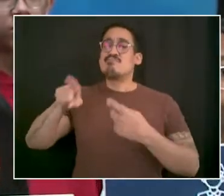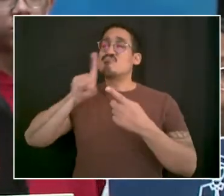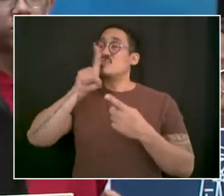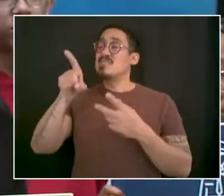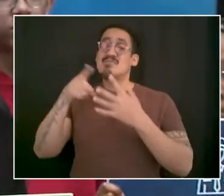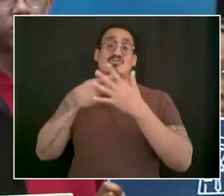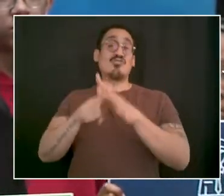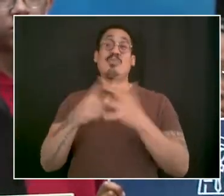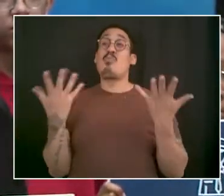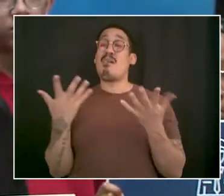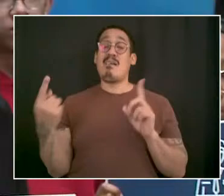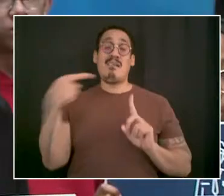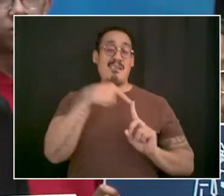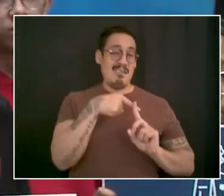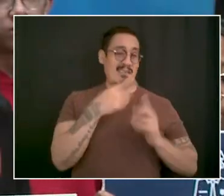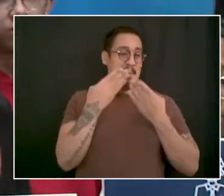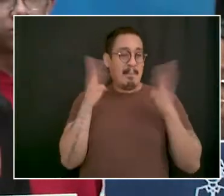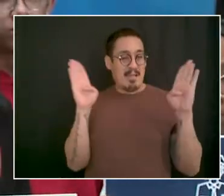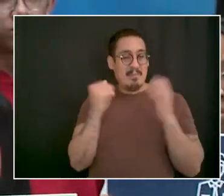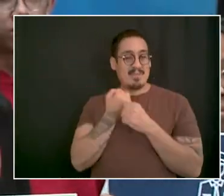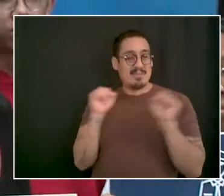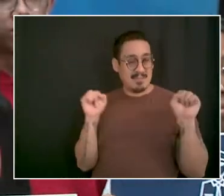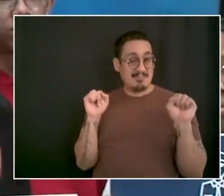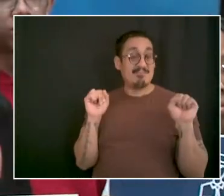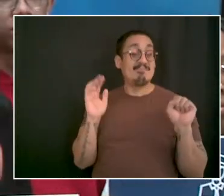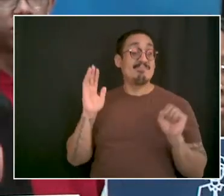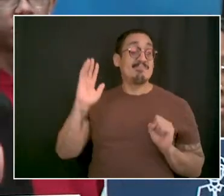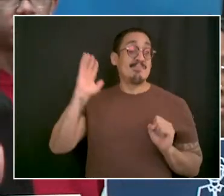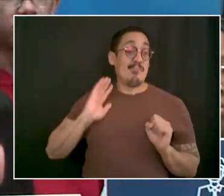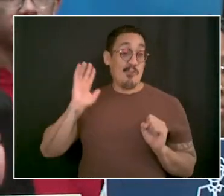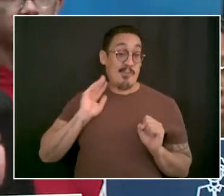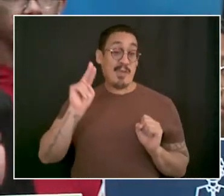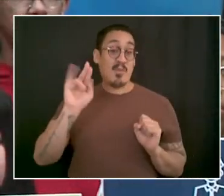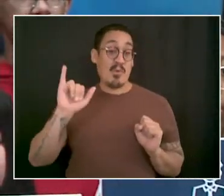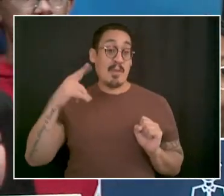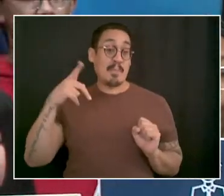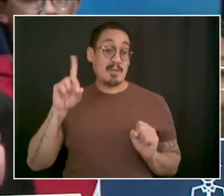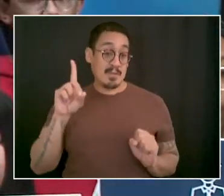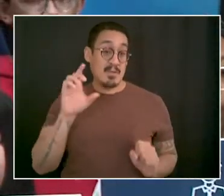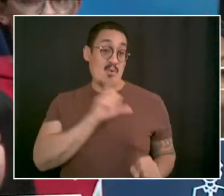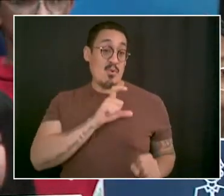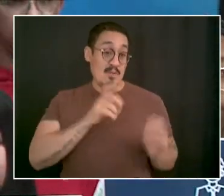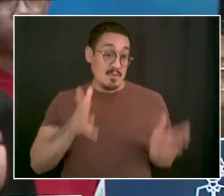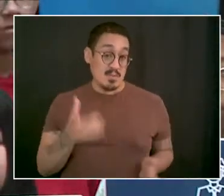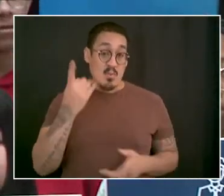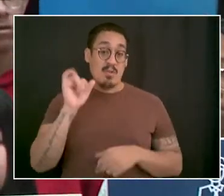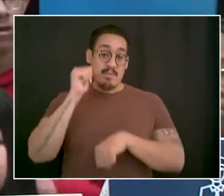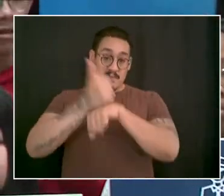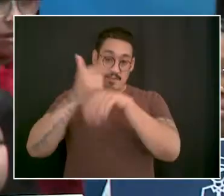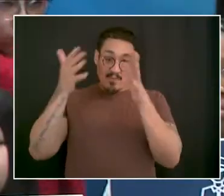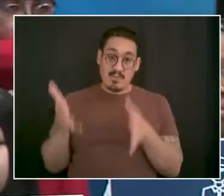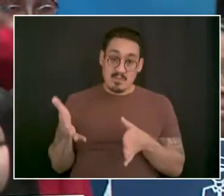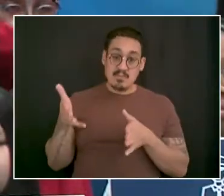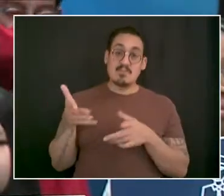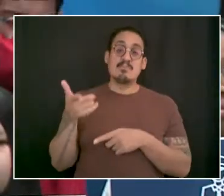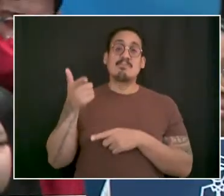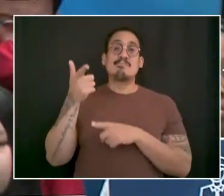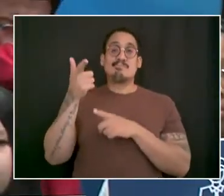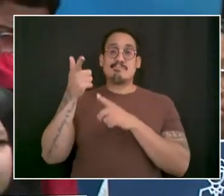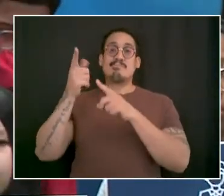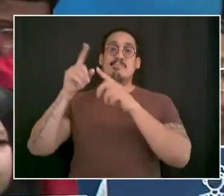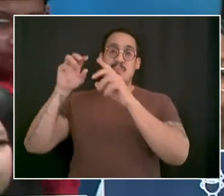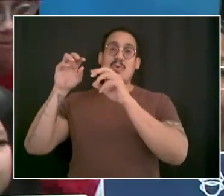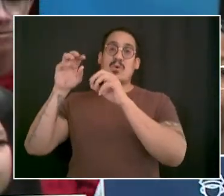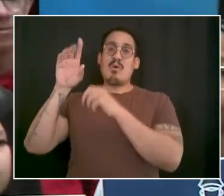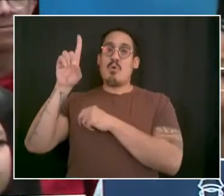safety. As a former NYPD officer who was one of the founders of 100 Blacks in Law Enforcement Who Care, I know